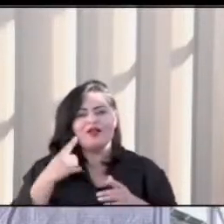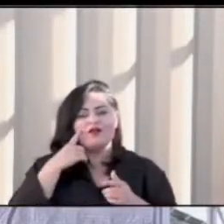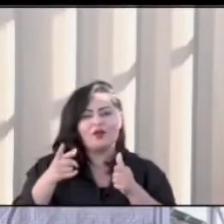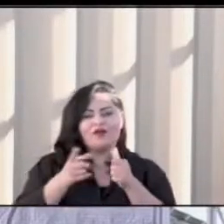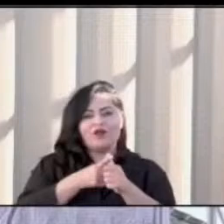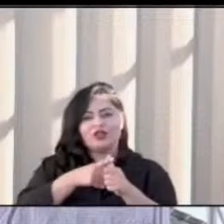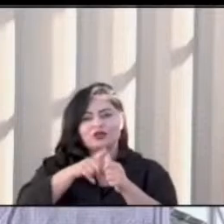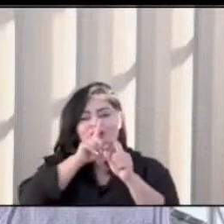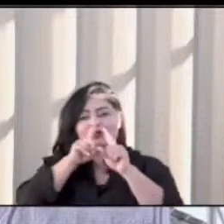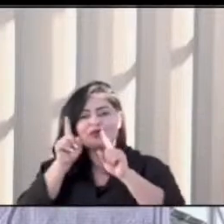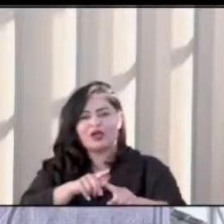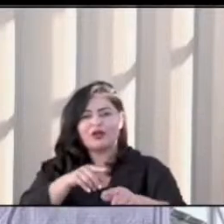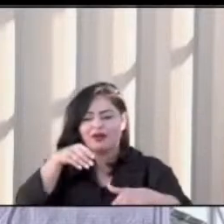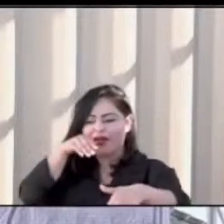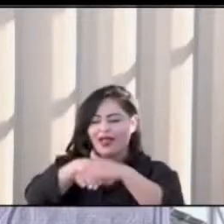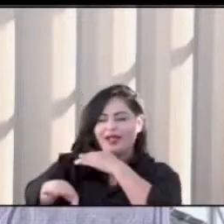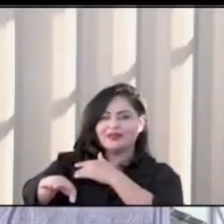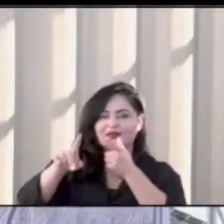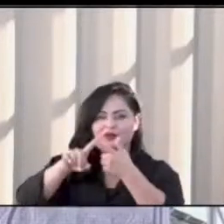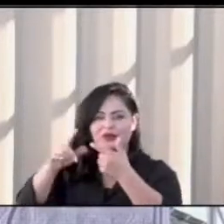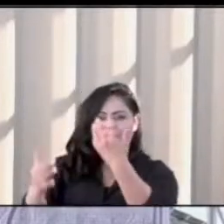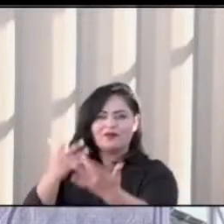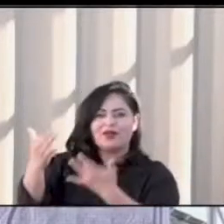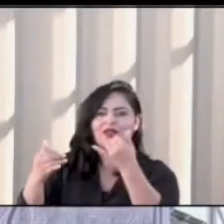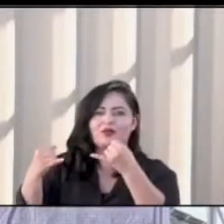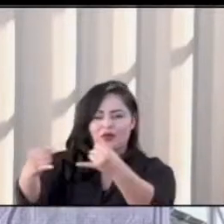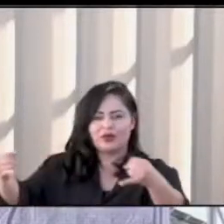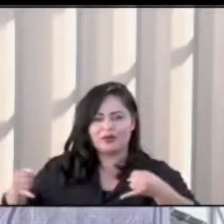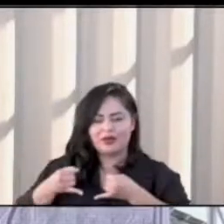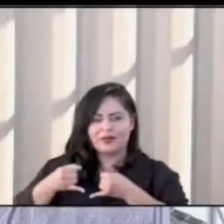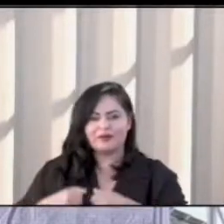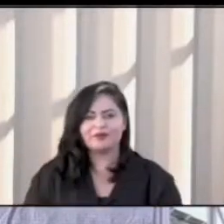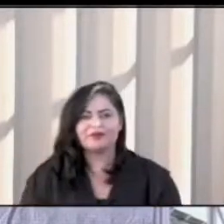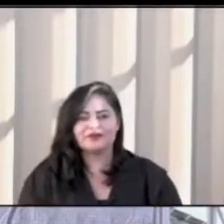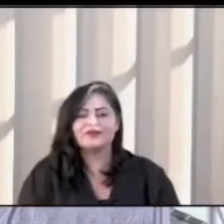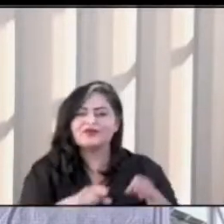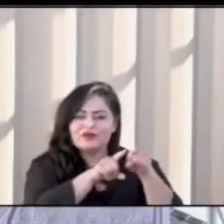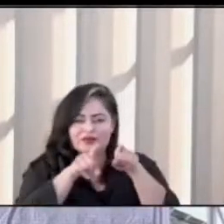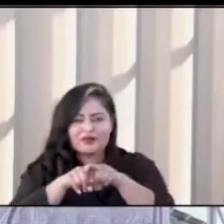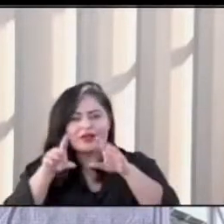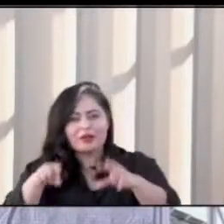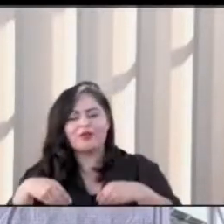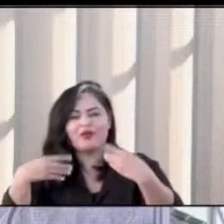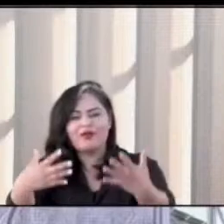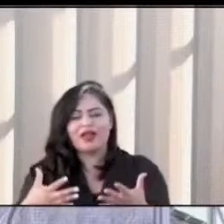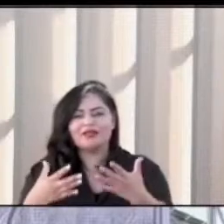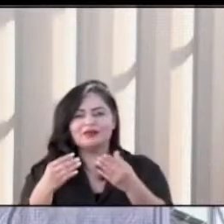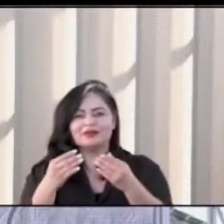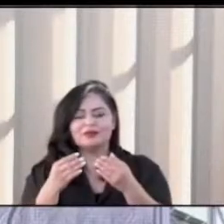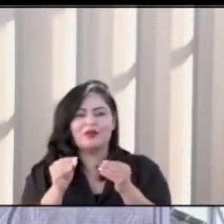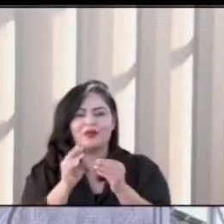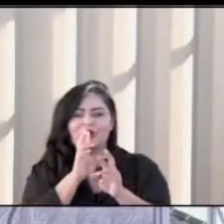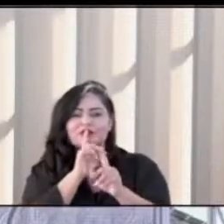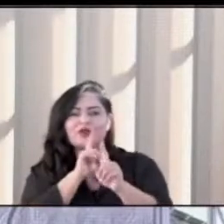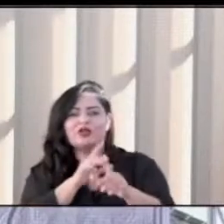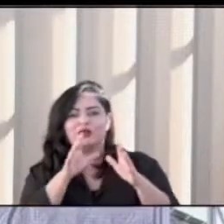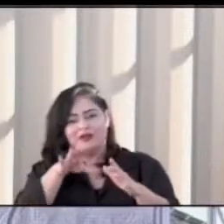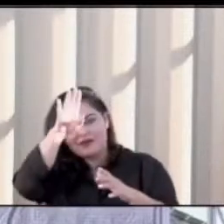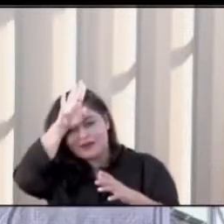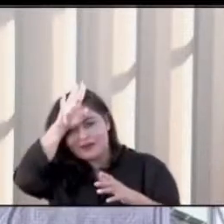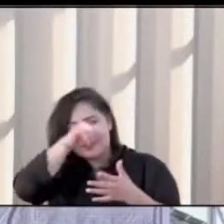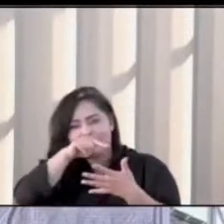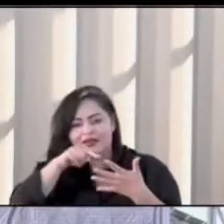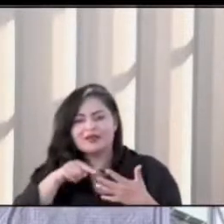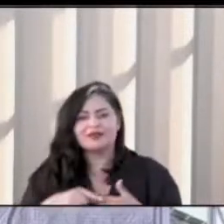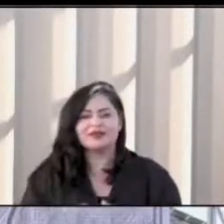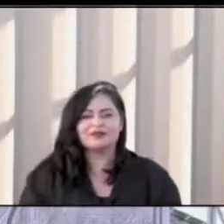unimpeded access within the fire perimeter. It further provides responders this function